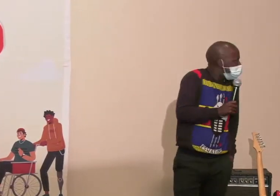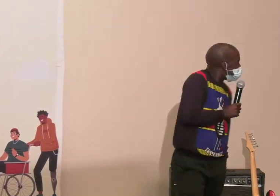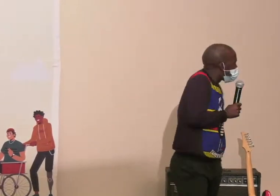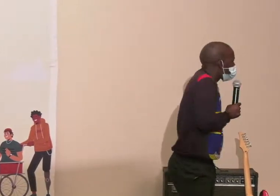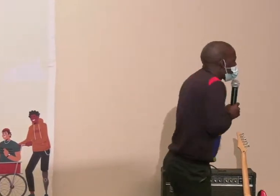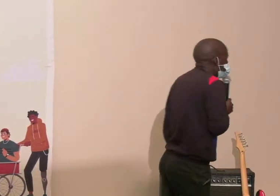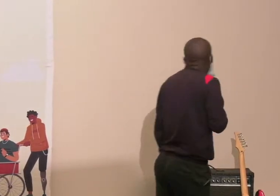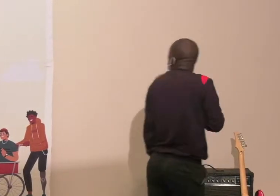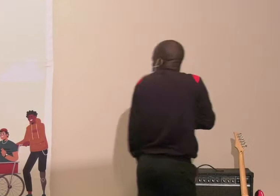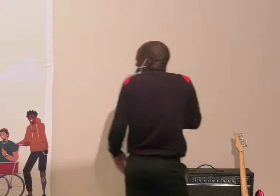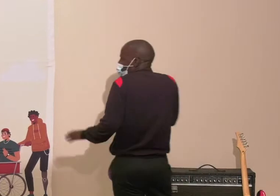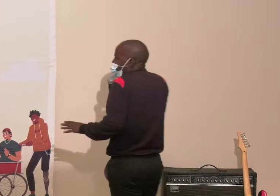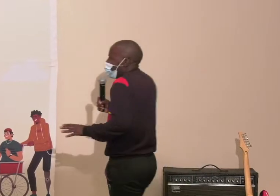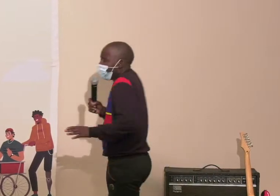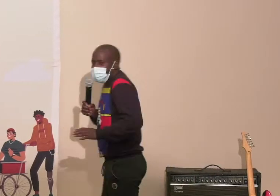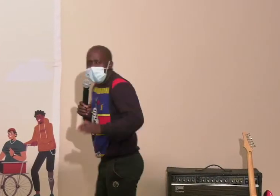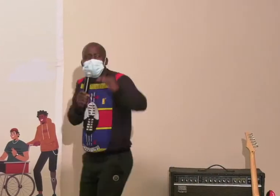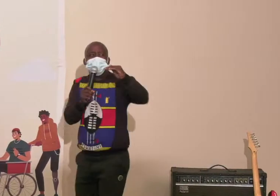mfowethu.